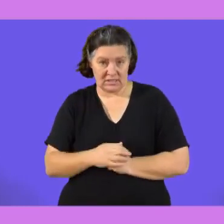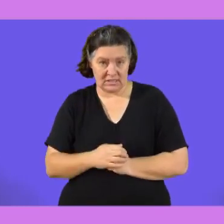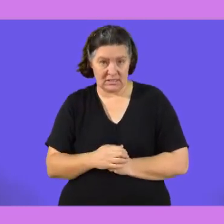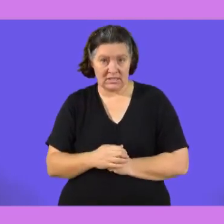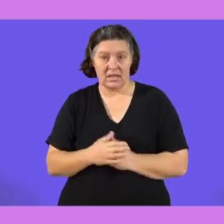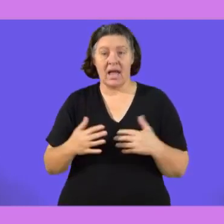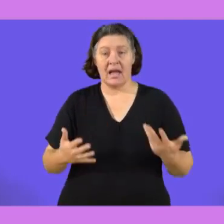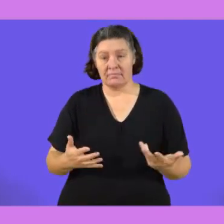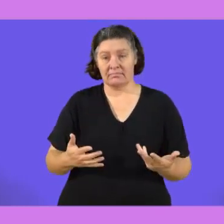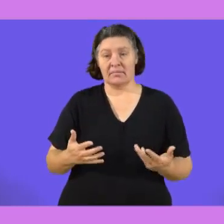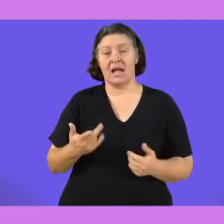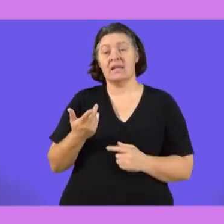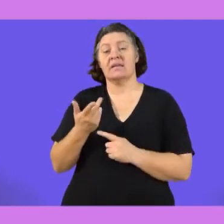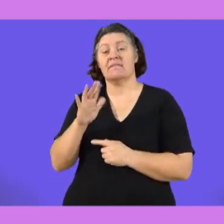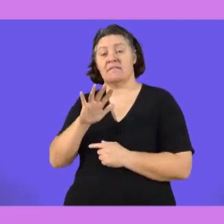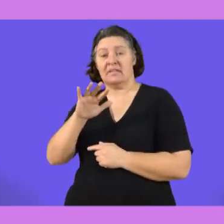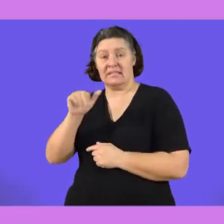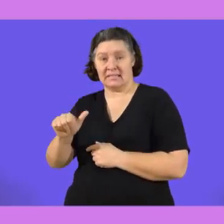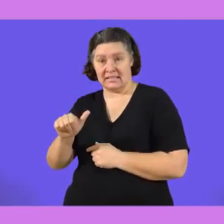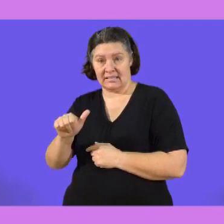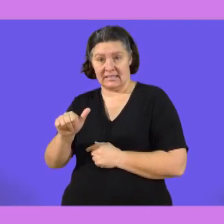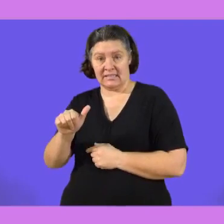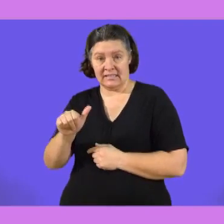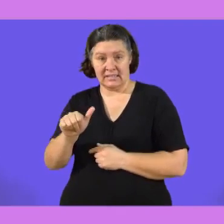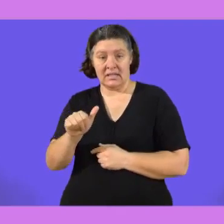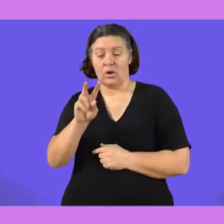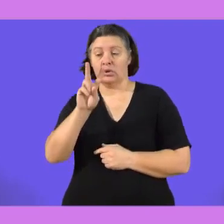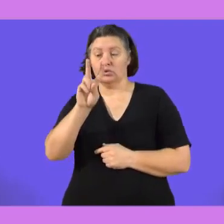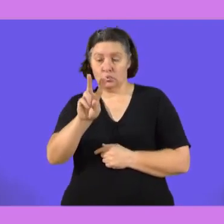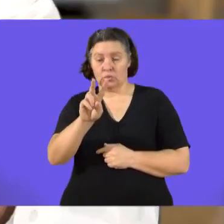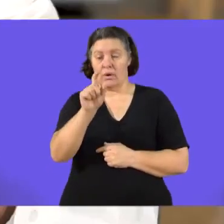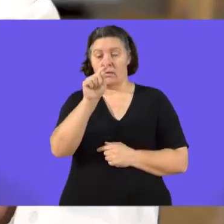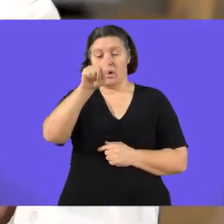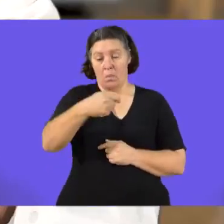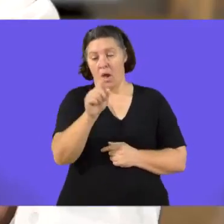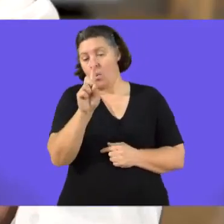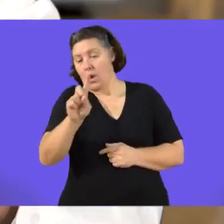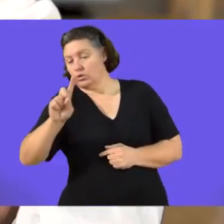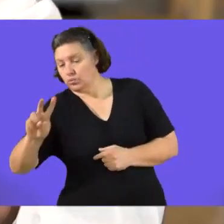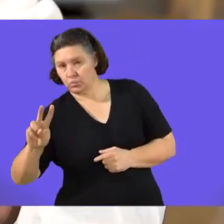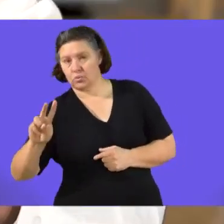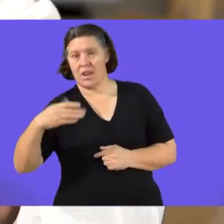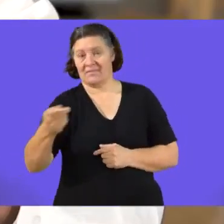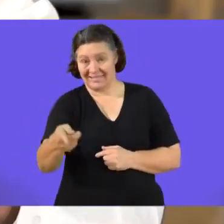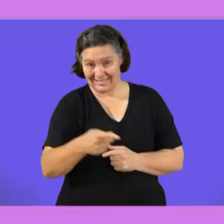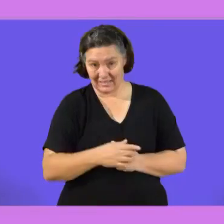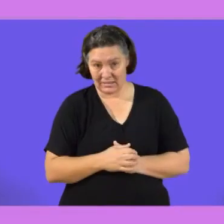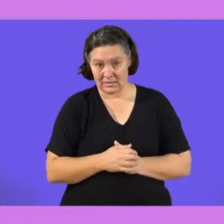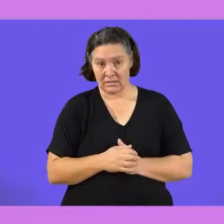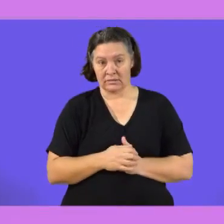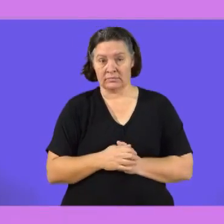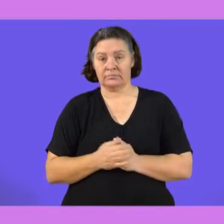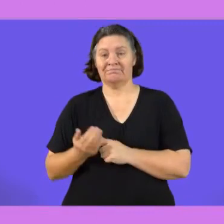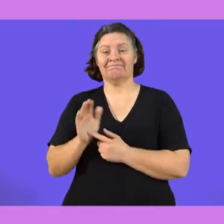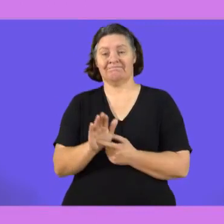1,129 Rand. And I'll quickly show you the rounding off. Remember, money, we round off to 2 decimal places. So this is what you will see